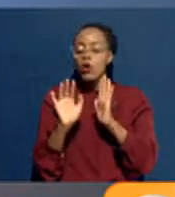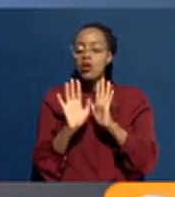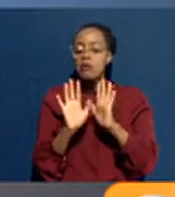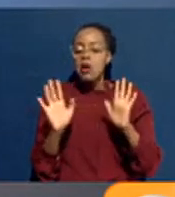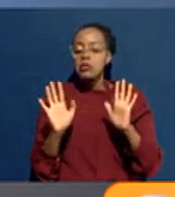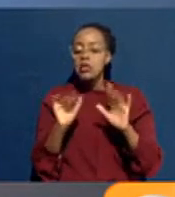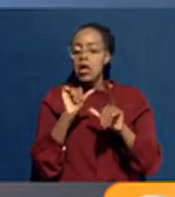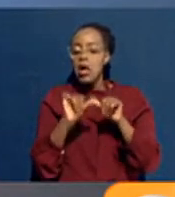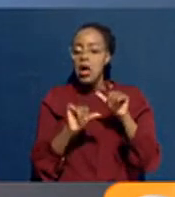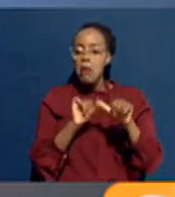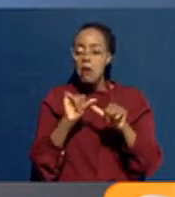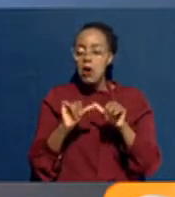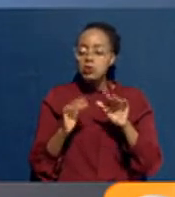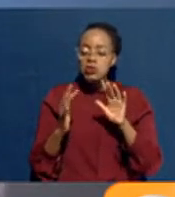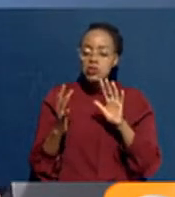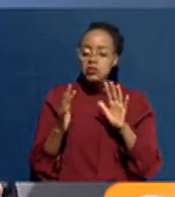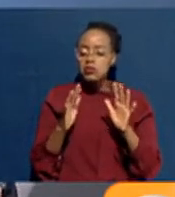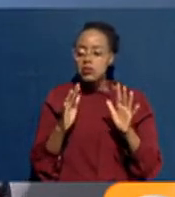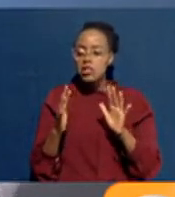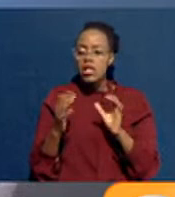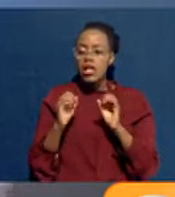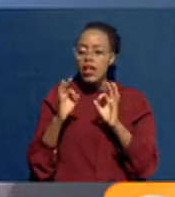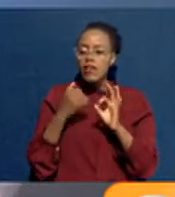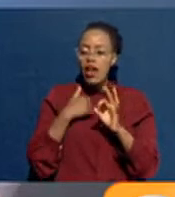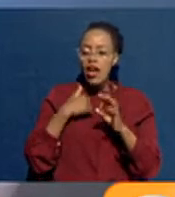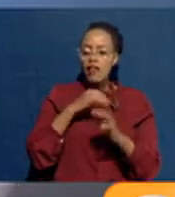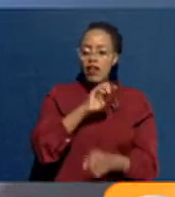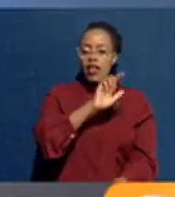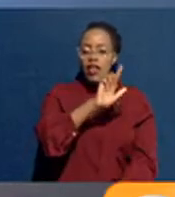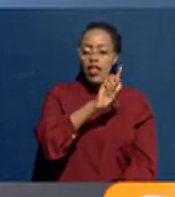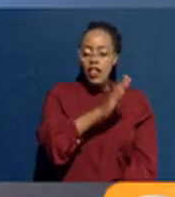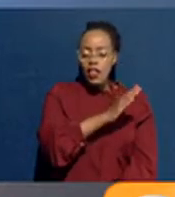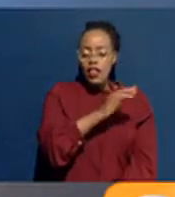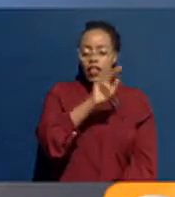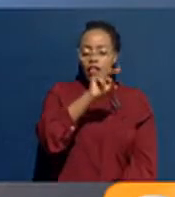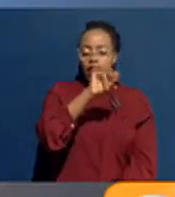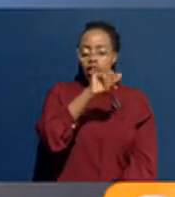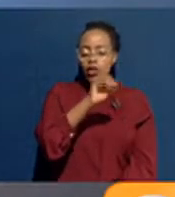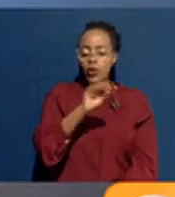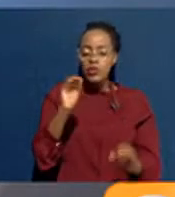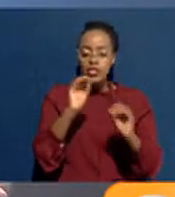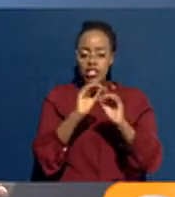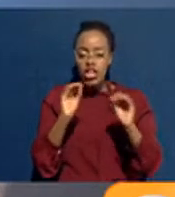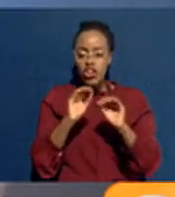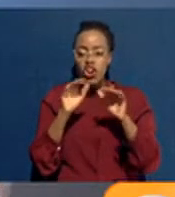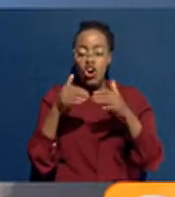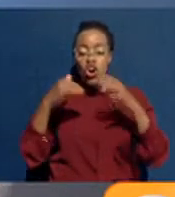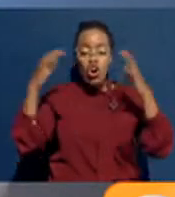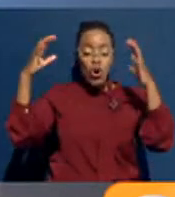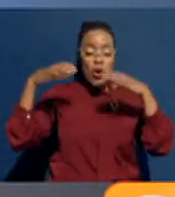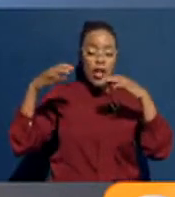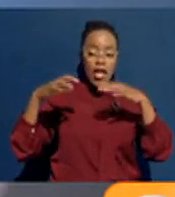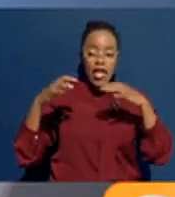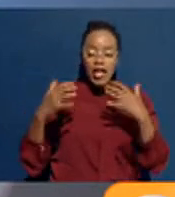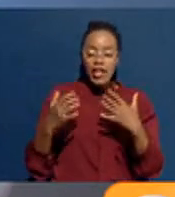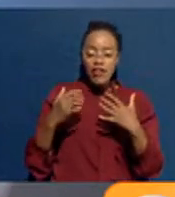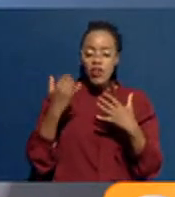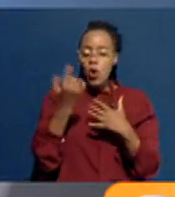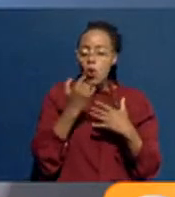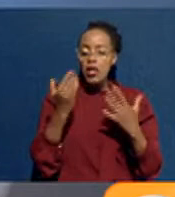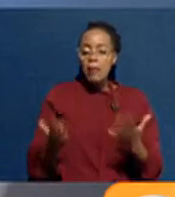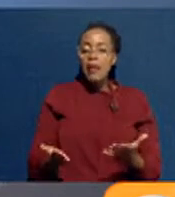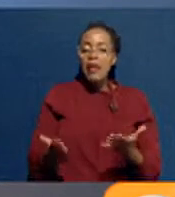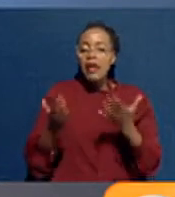about there being no El Nino and rainfall just being